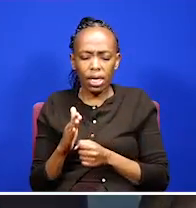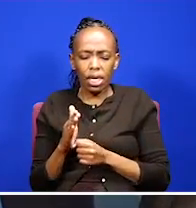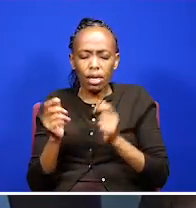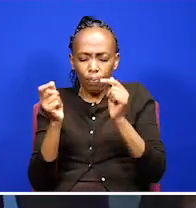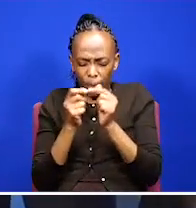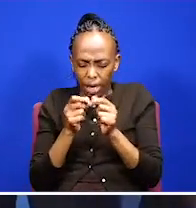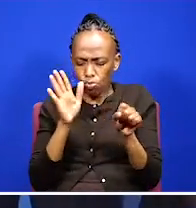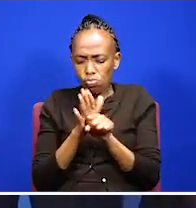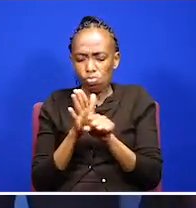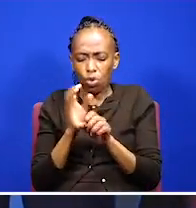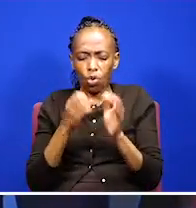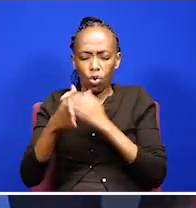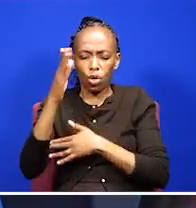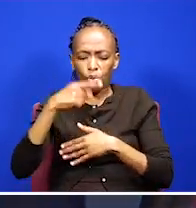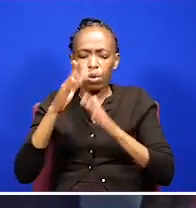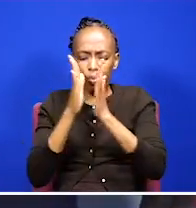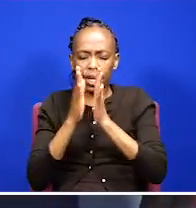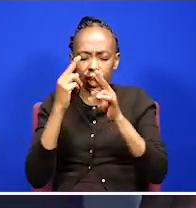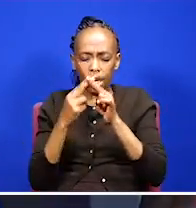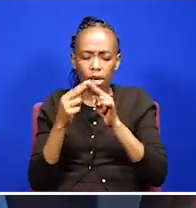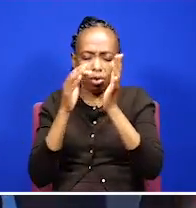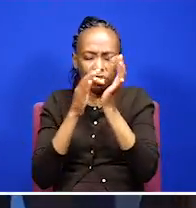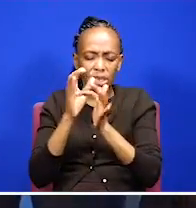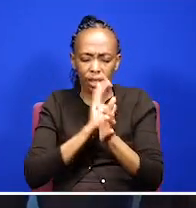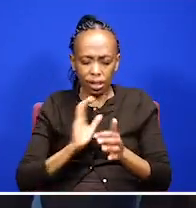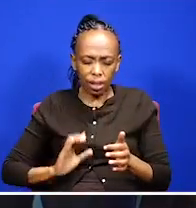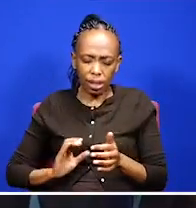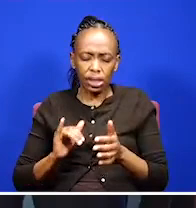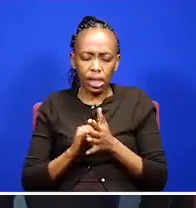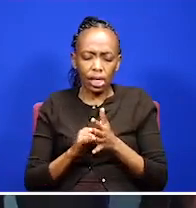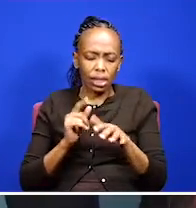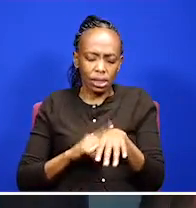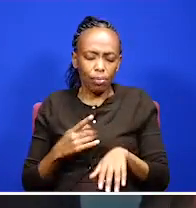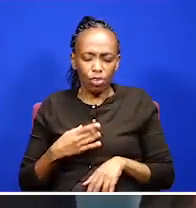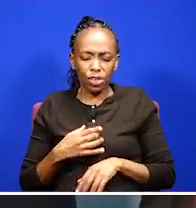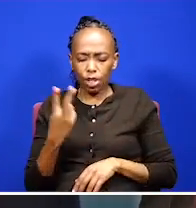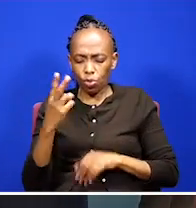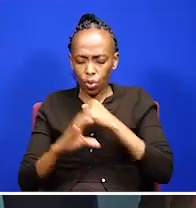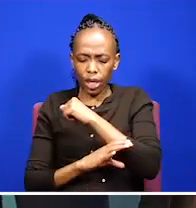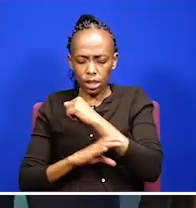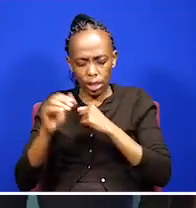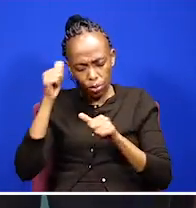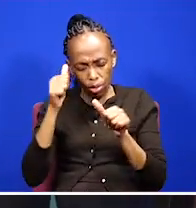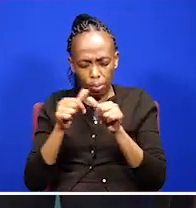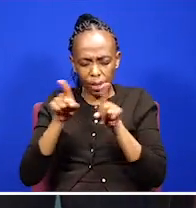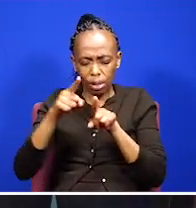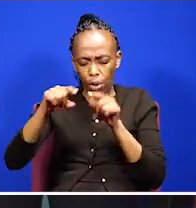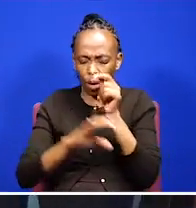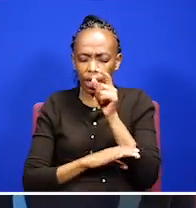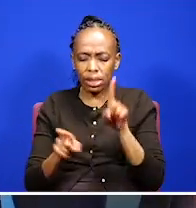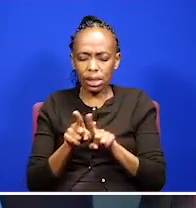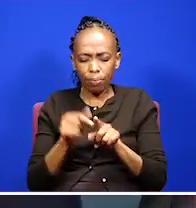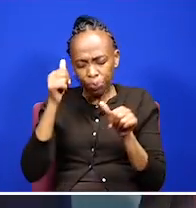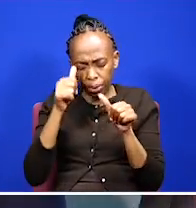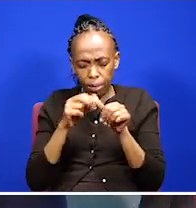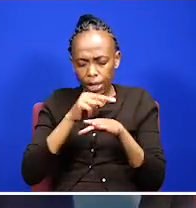pain, O God. We pray in the name of Jesus Christ. As you visit those nations, you remember our nation as well. You